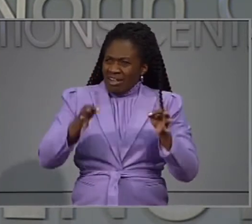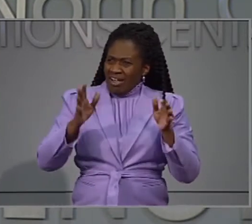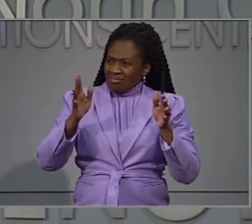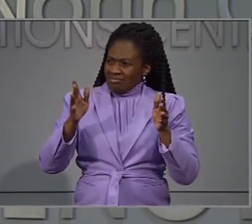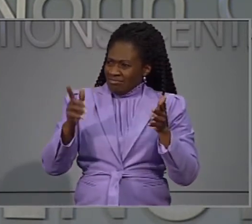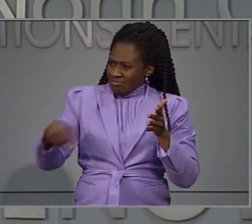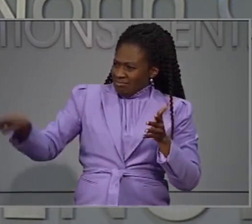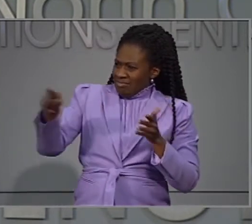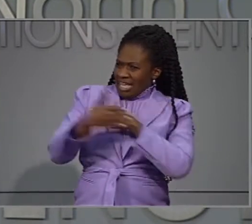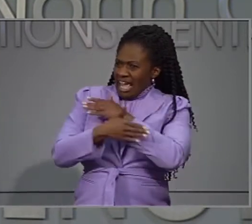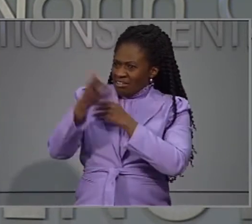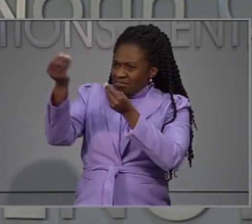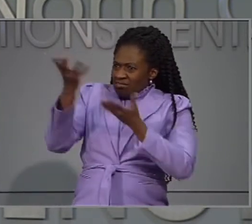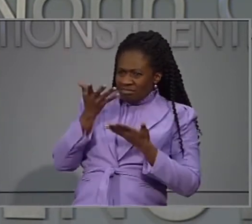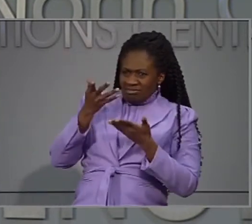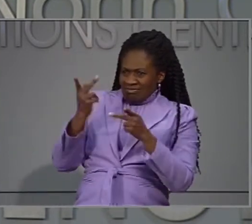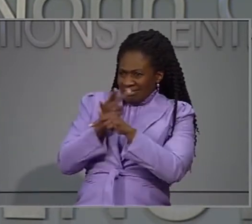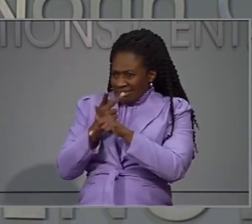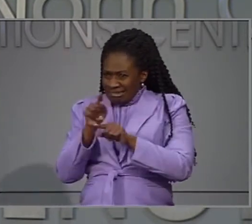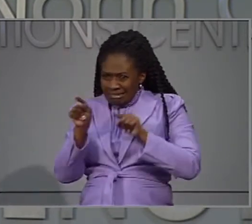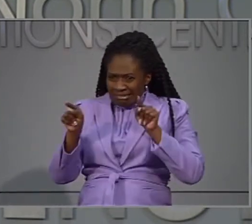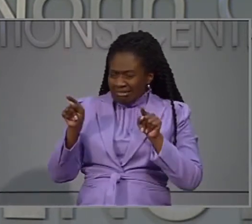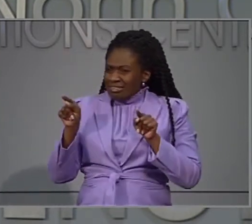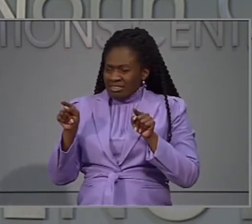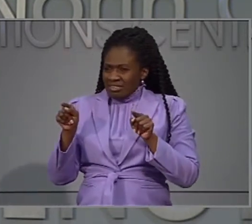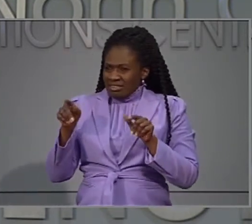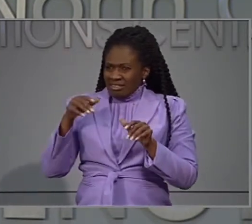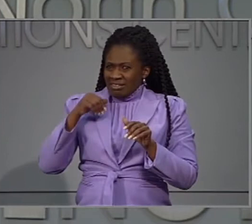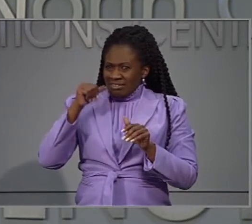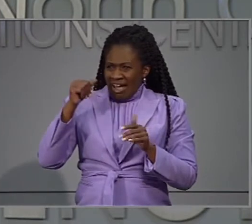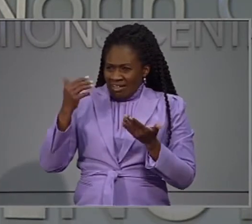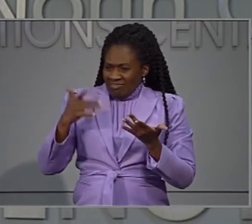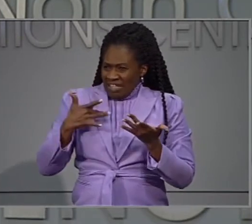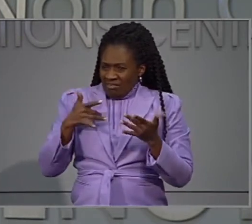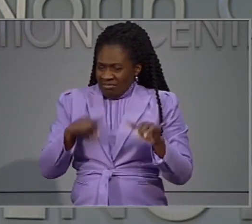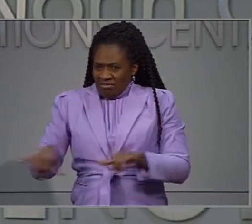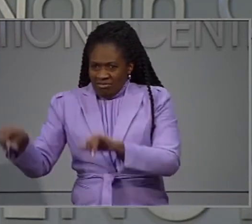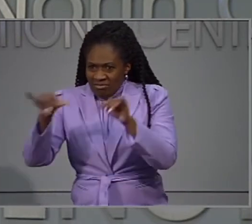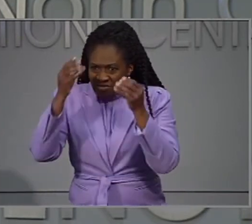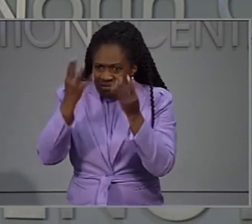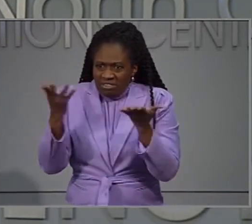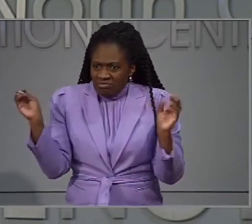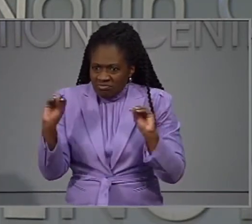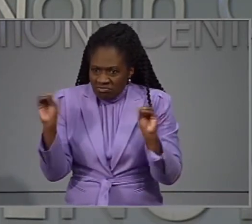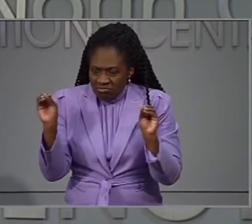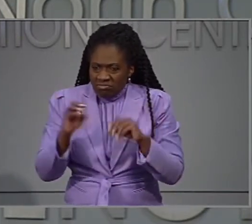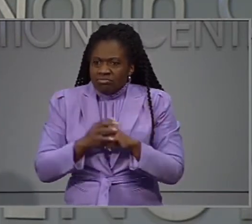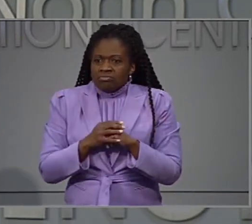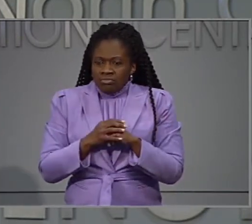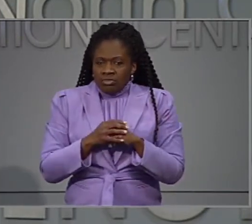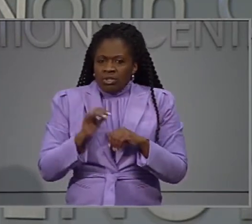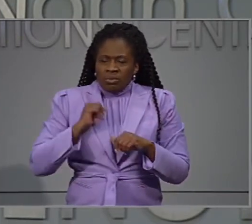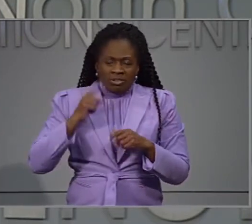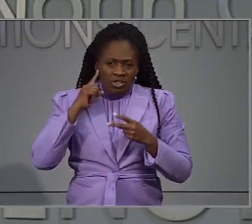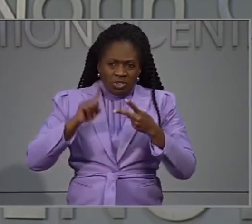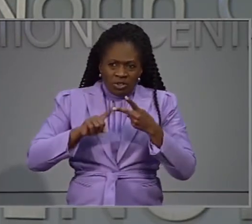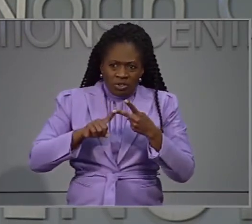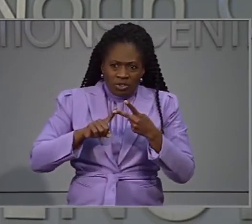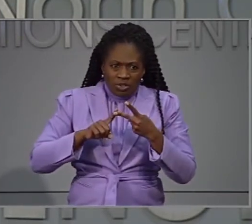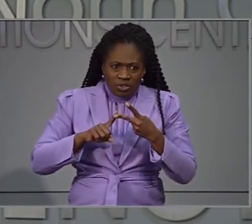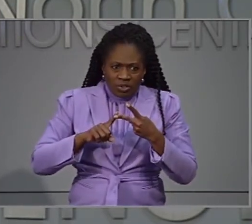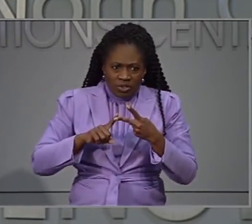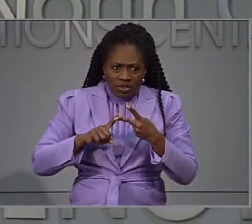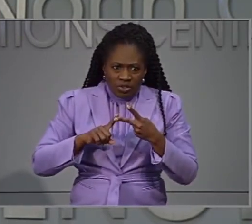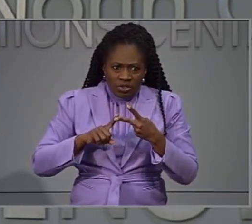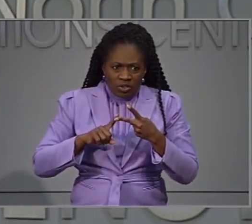going on, leaving these inconsistencies? Also, we've heard explanations about privacy, but can